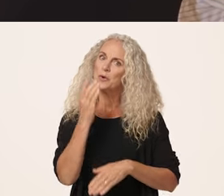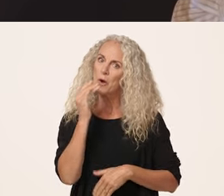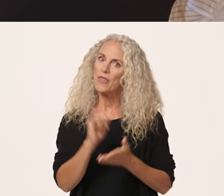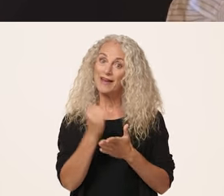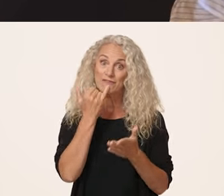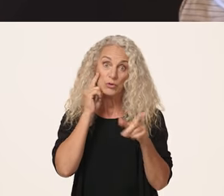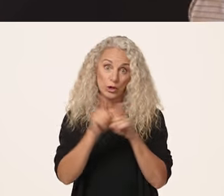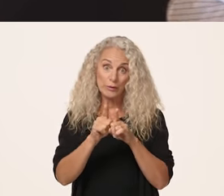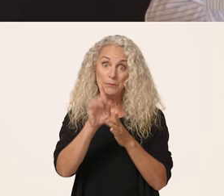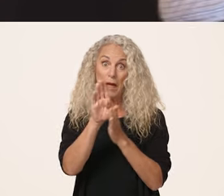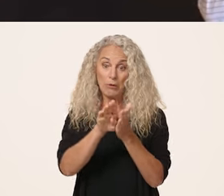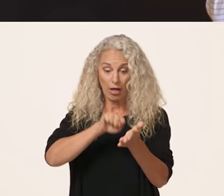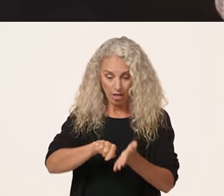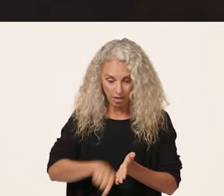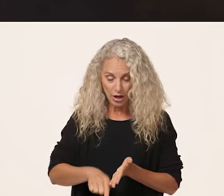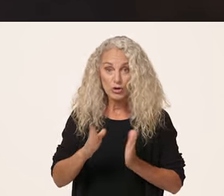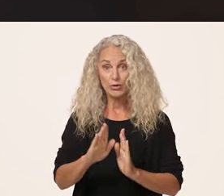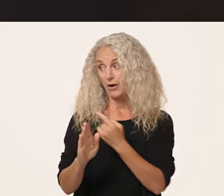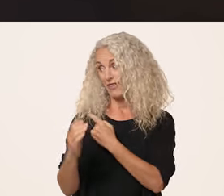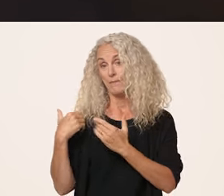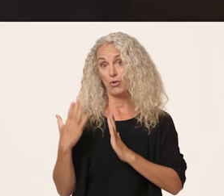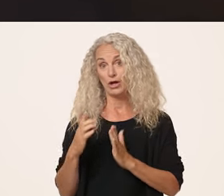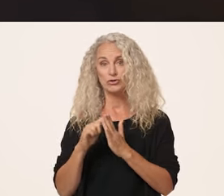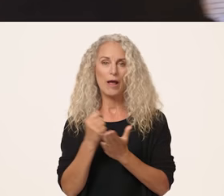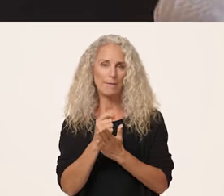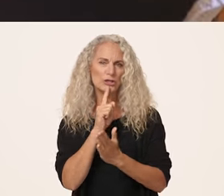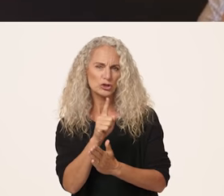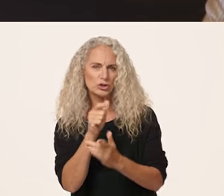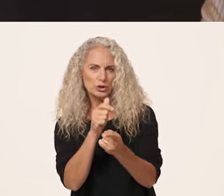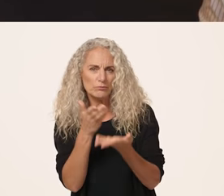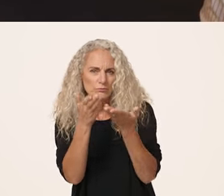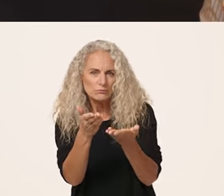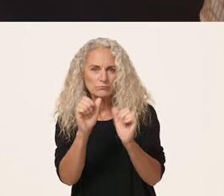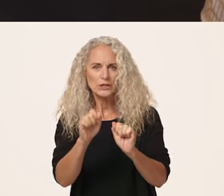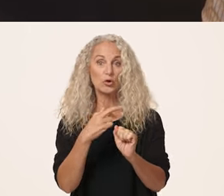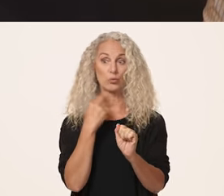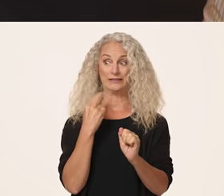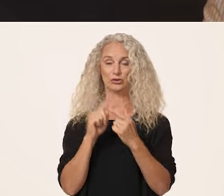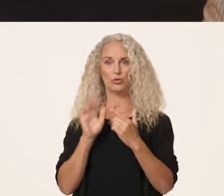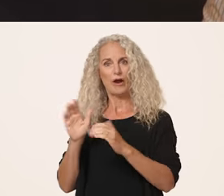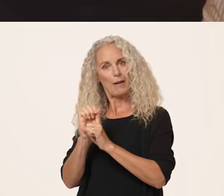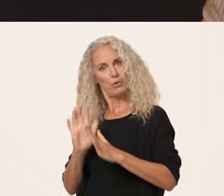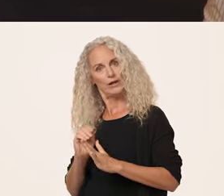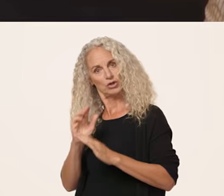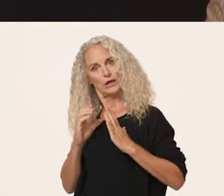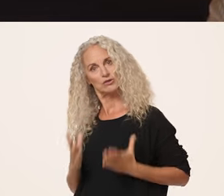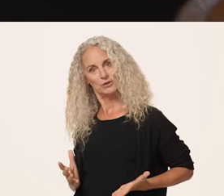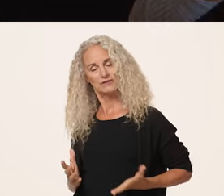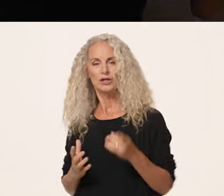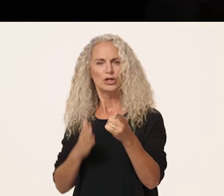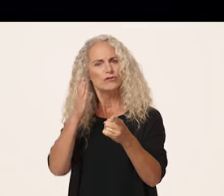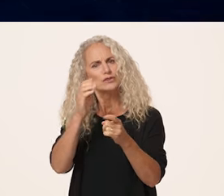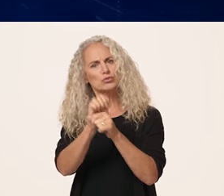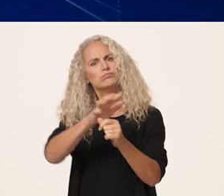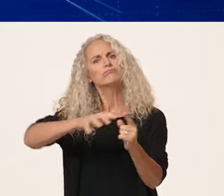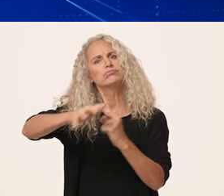Also, know that by agreeing to a background check, you're allowing the employer to help ensure you don't pose a potential risk to its employees or customers